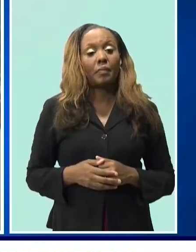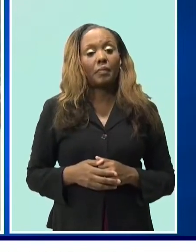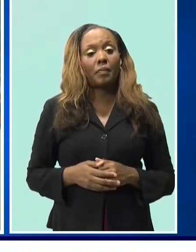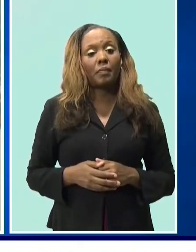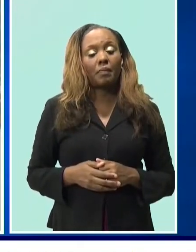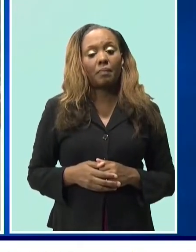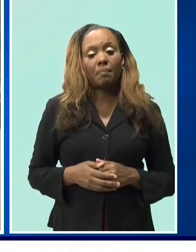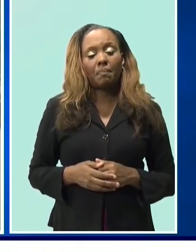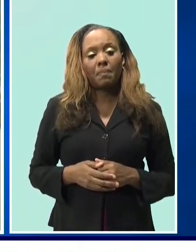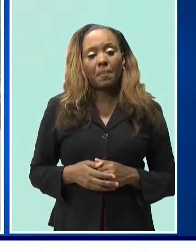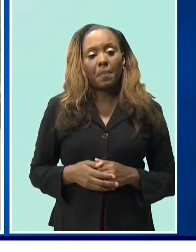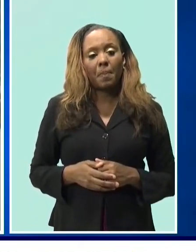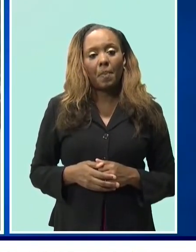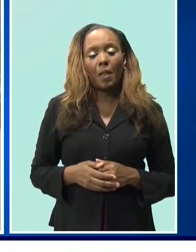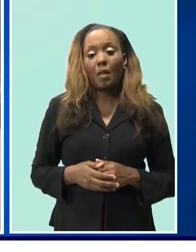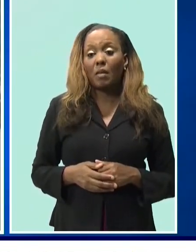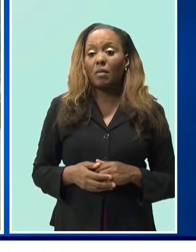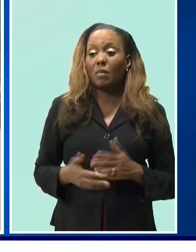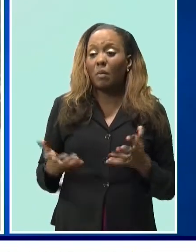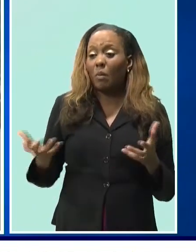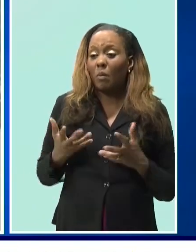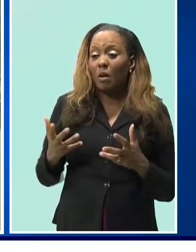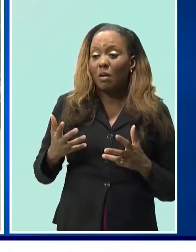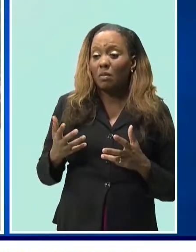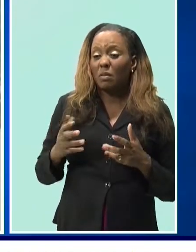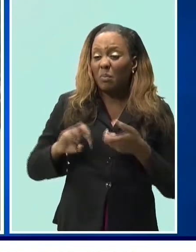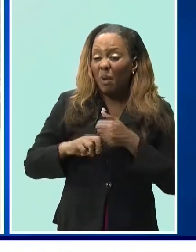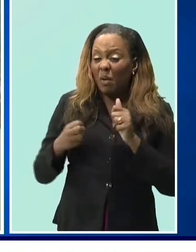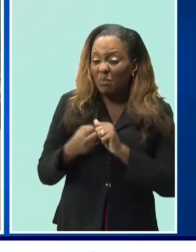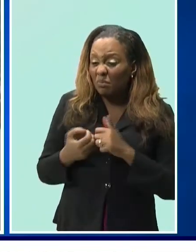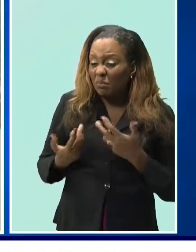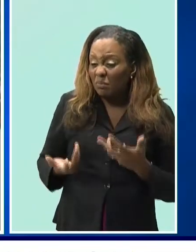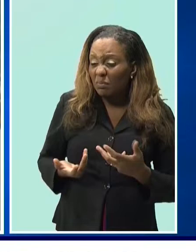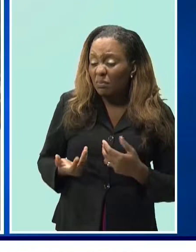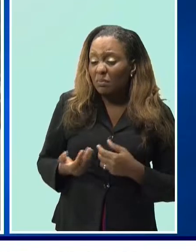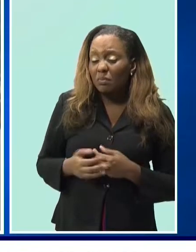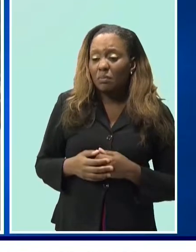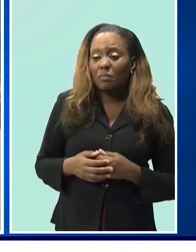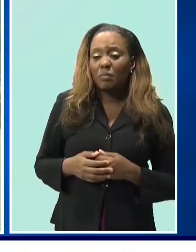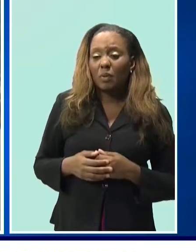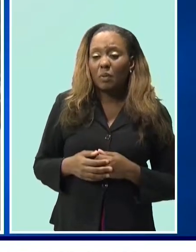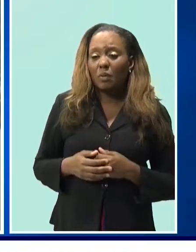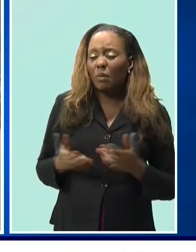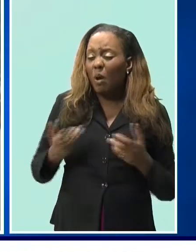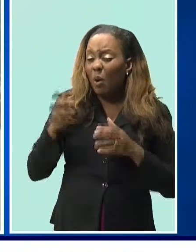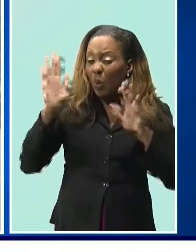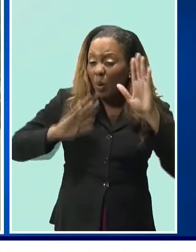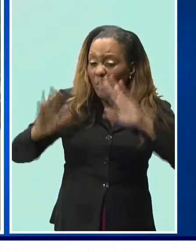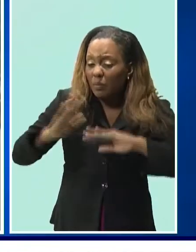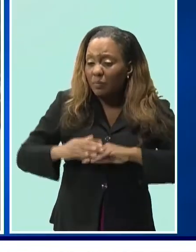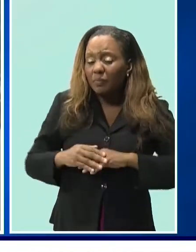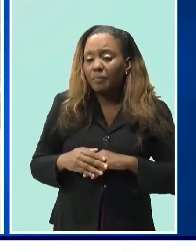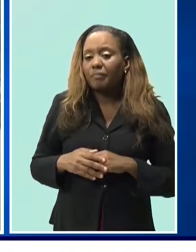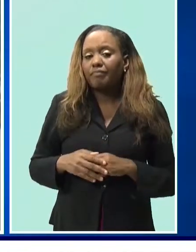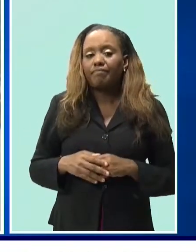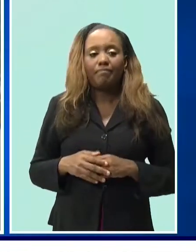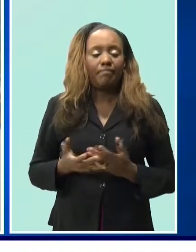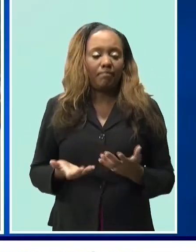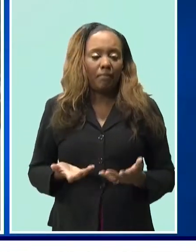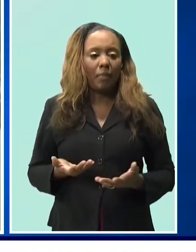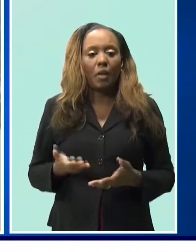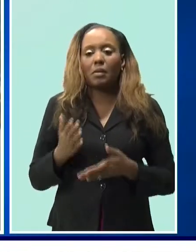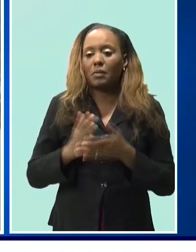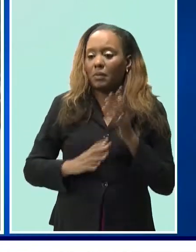most worrying thing, I guess it would be the obverse of what I said just now. We are